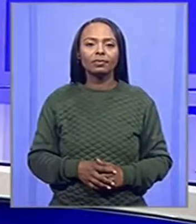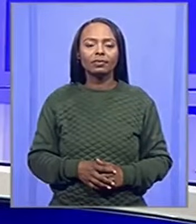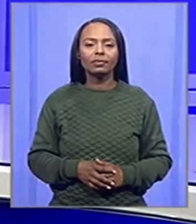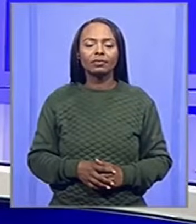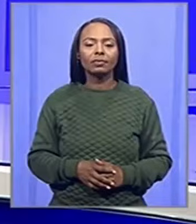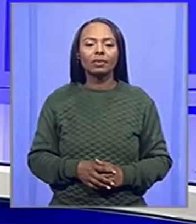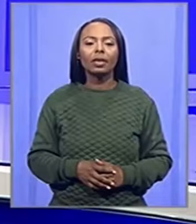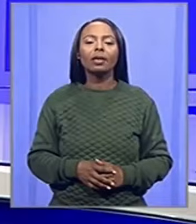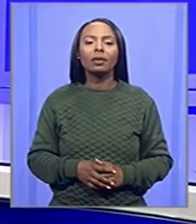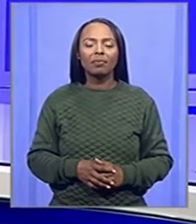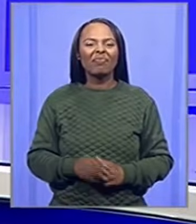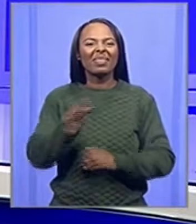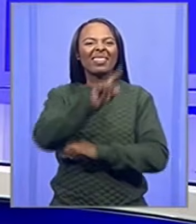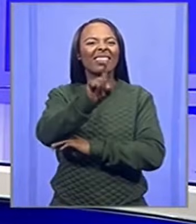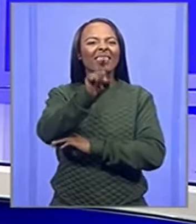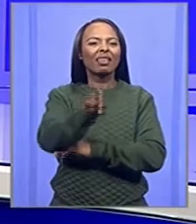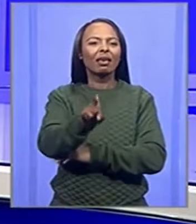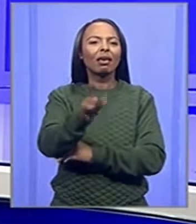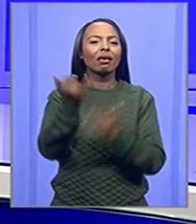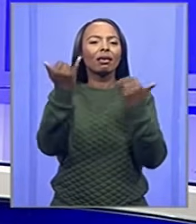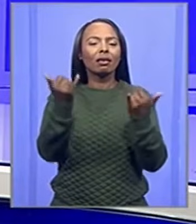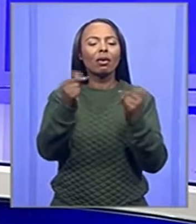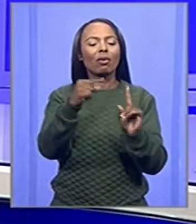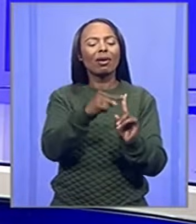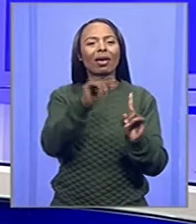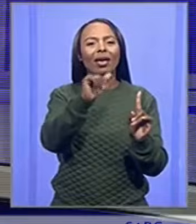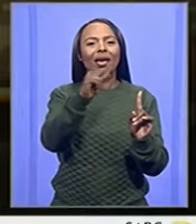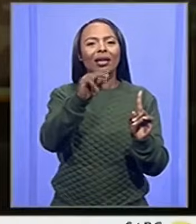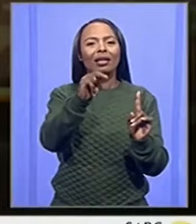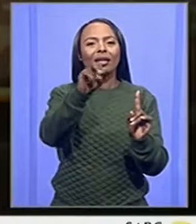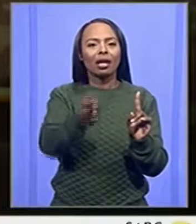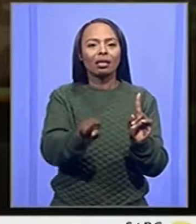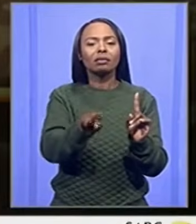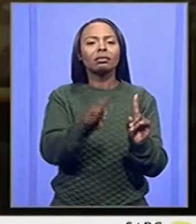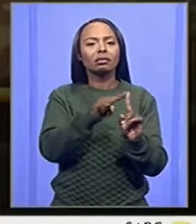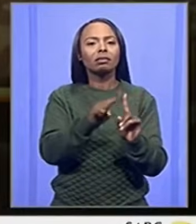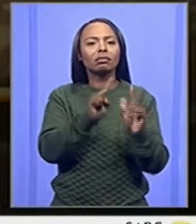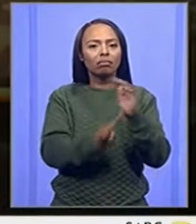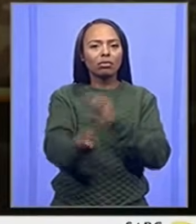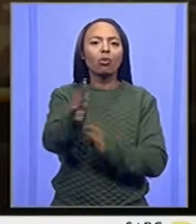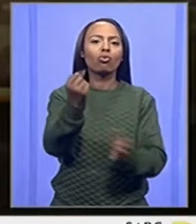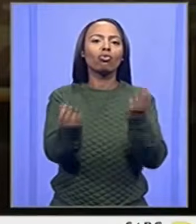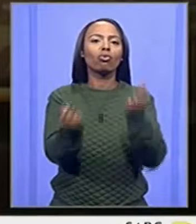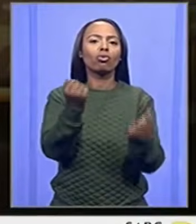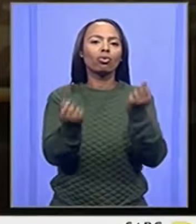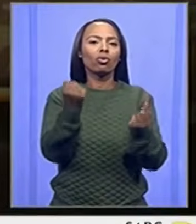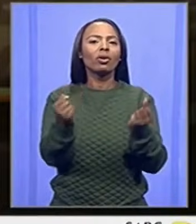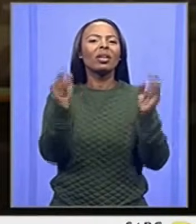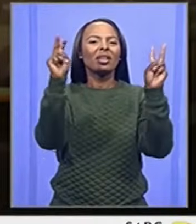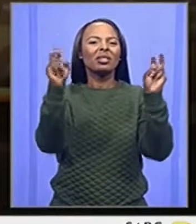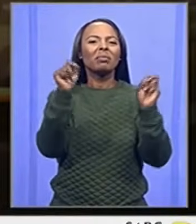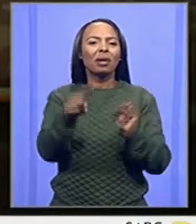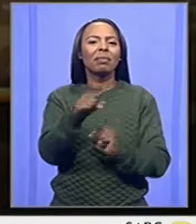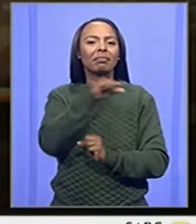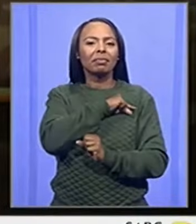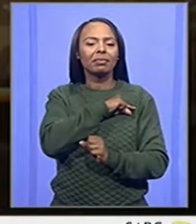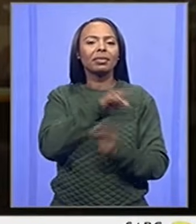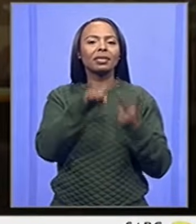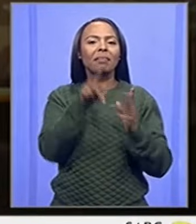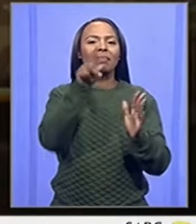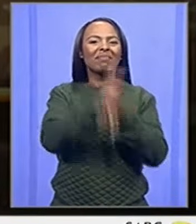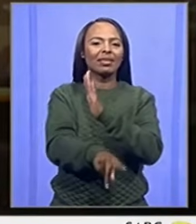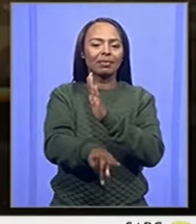Kgante jana re go boditse gore Agnes Setshwantsho tlhotse a tlhageletse kwa kgotlatshekelo malebana le tsietso le polao.